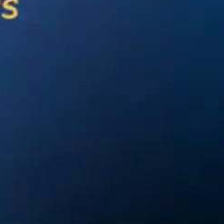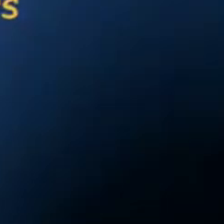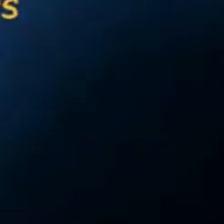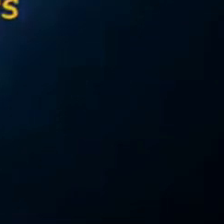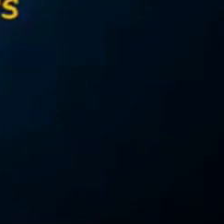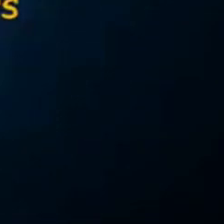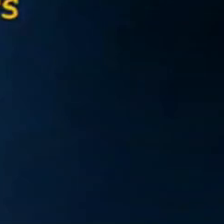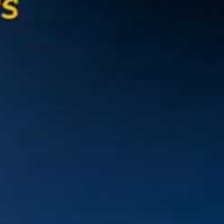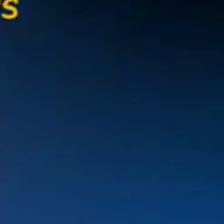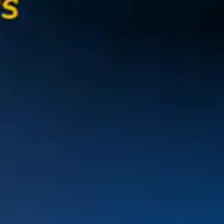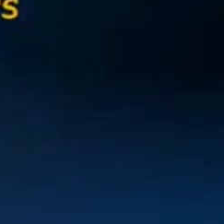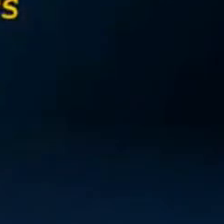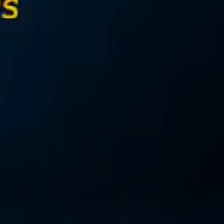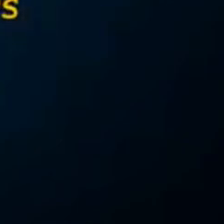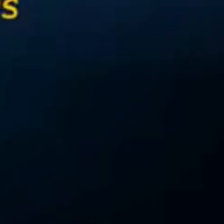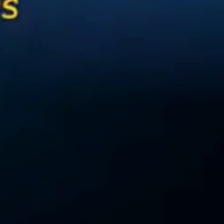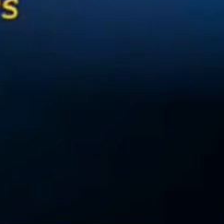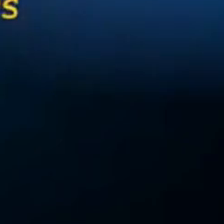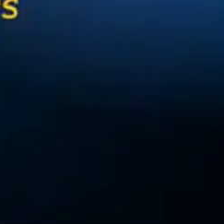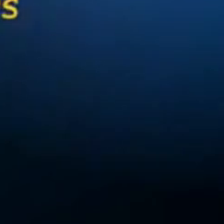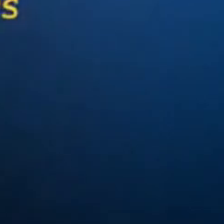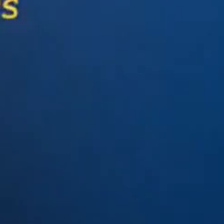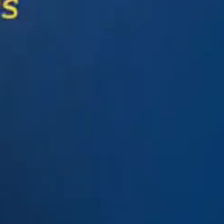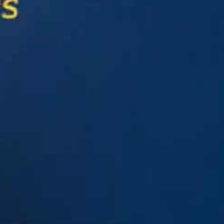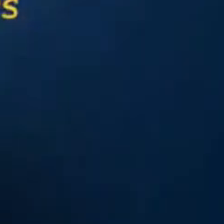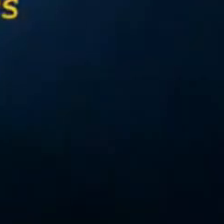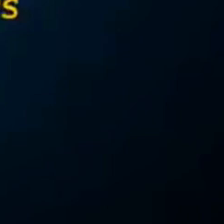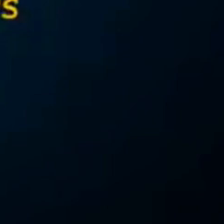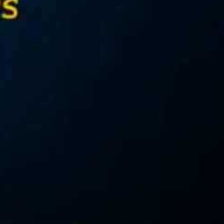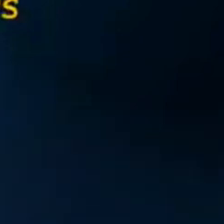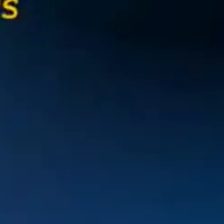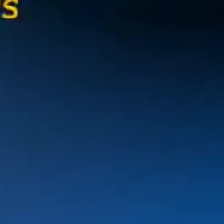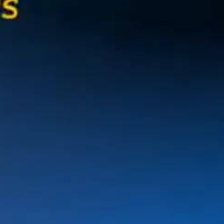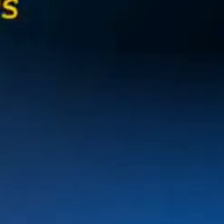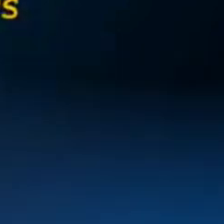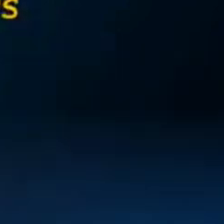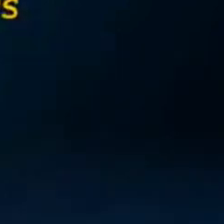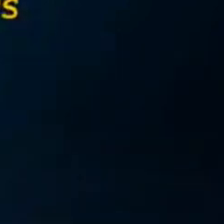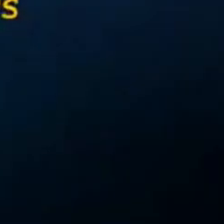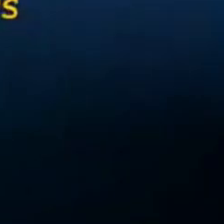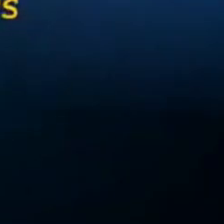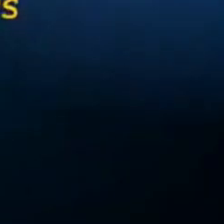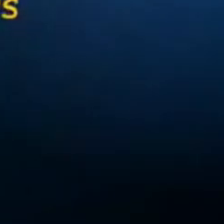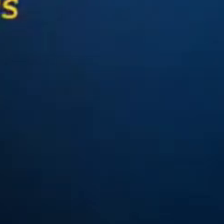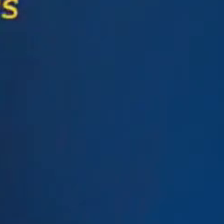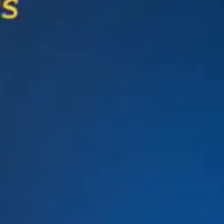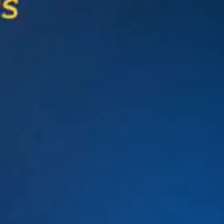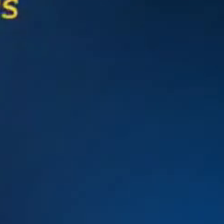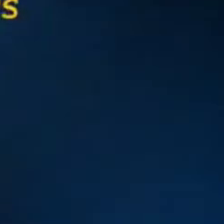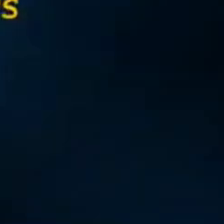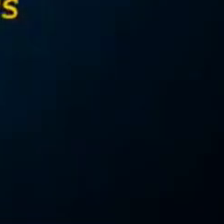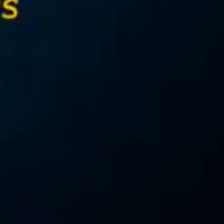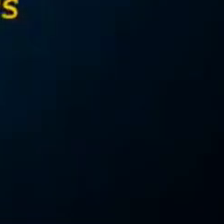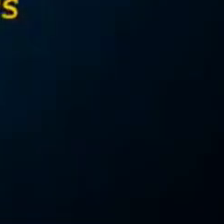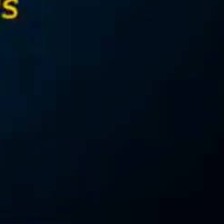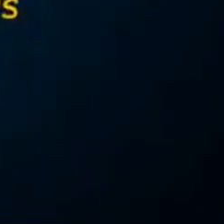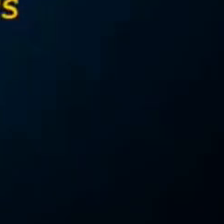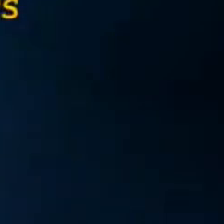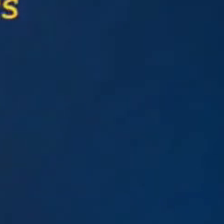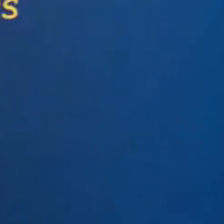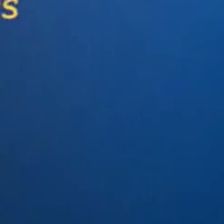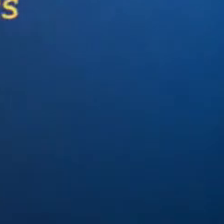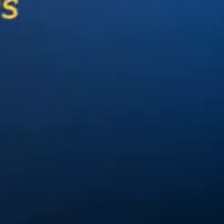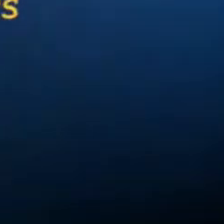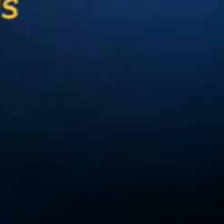you'll be disappointed. You take it as if you are the only righteous fellow, an example of Christ, and live